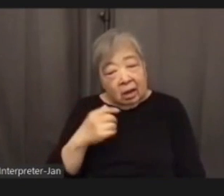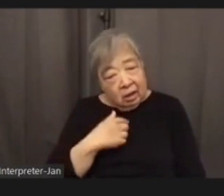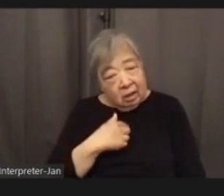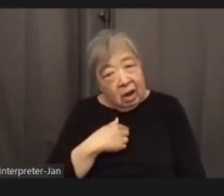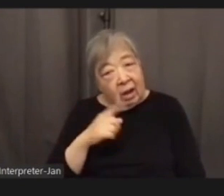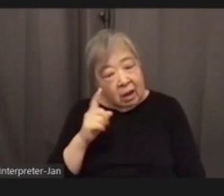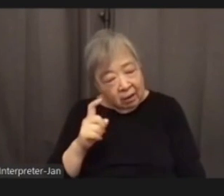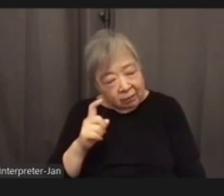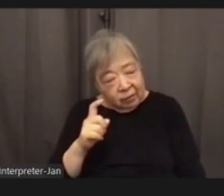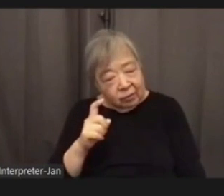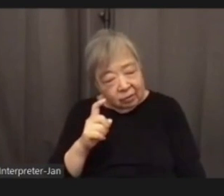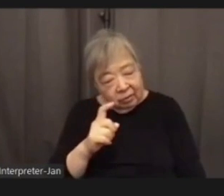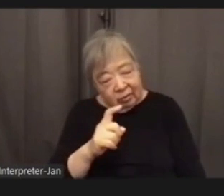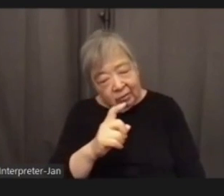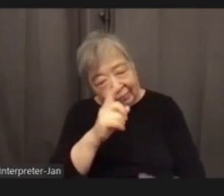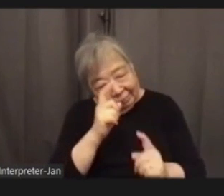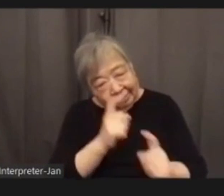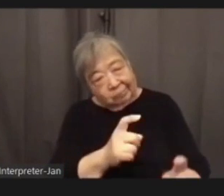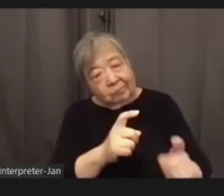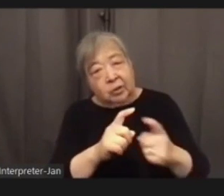I have to really hand this over to Derek, because